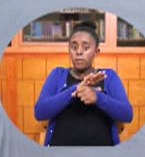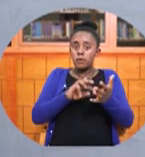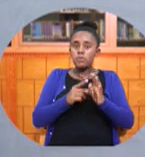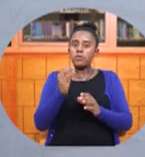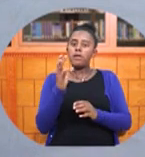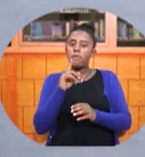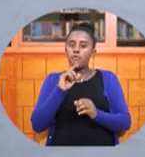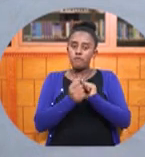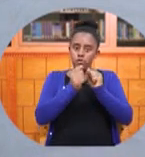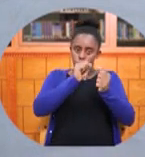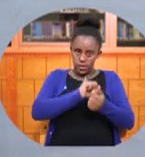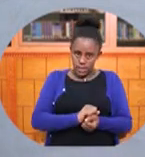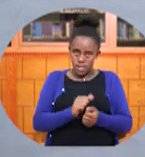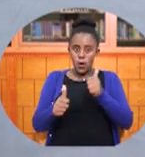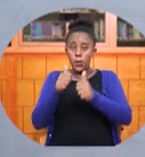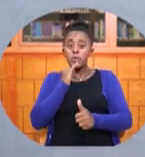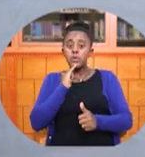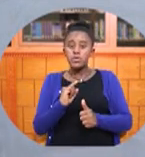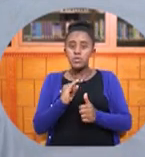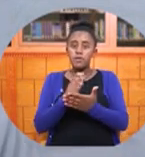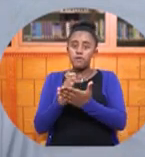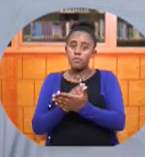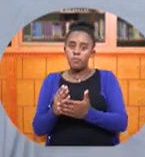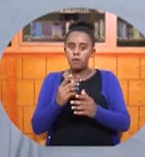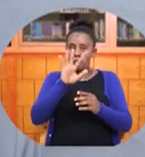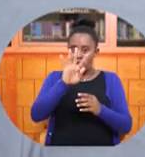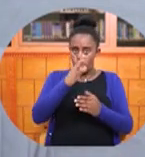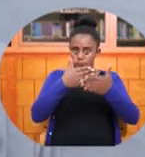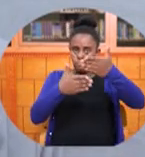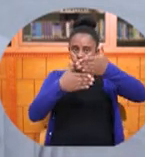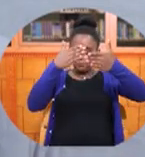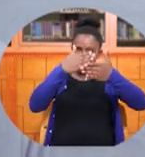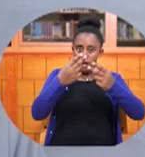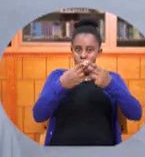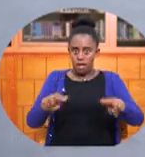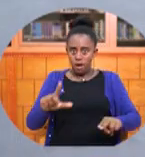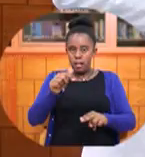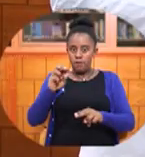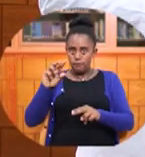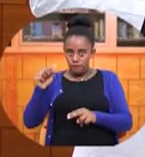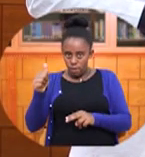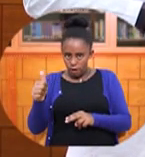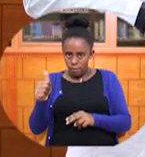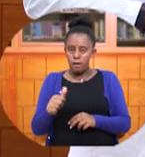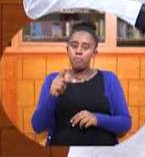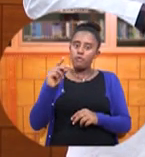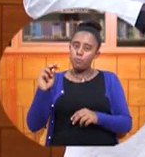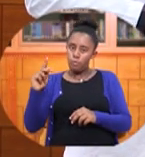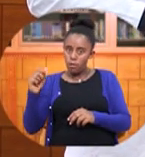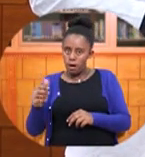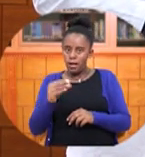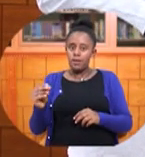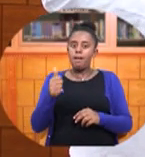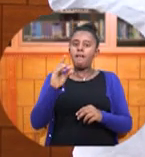type of metamorphosis which is involving 4 stages: egg, larva, pupa, and